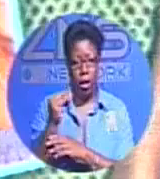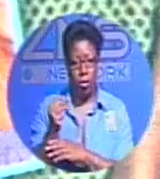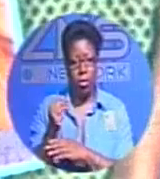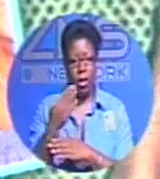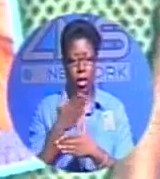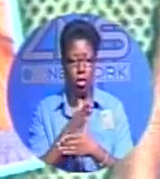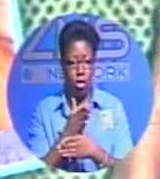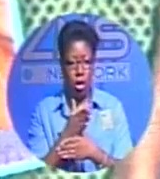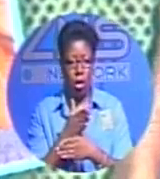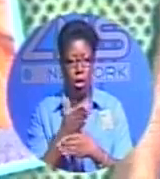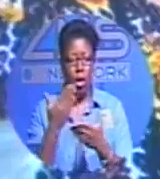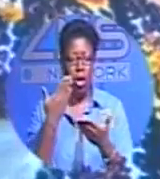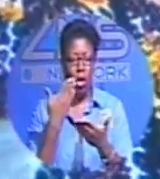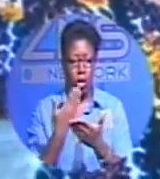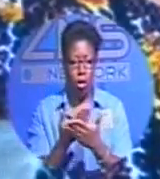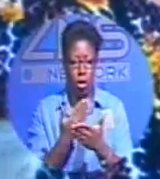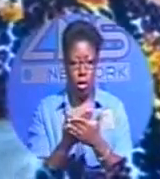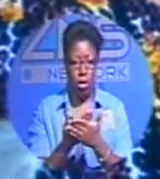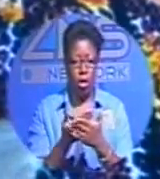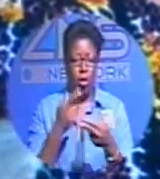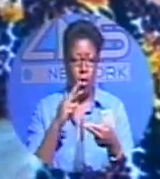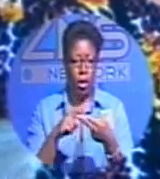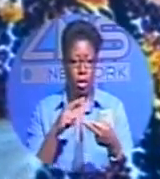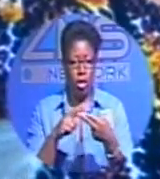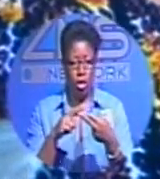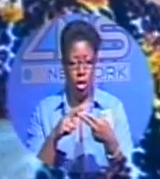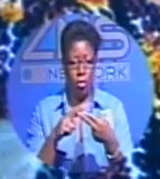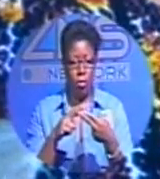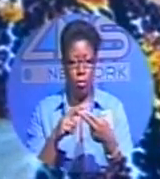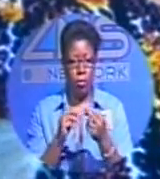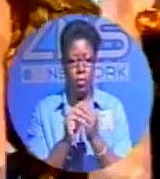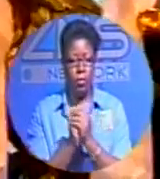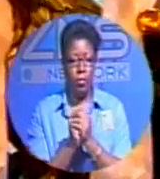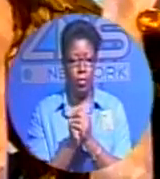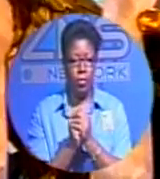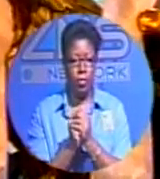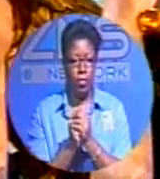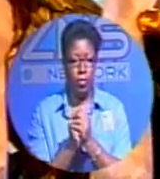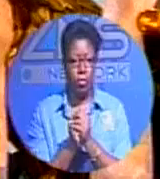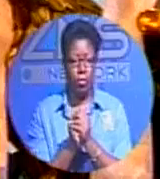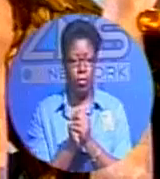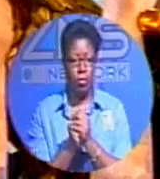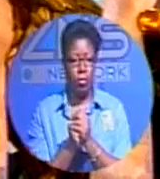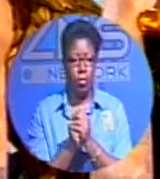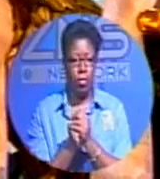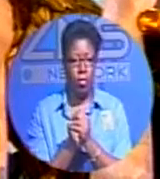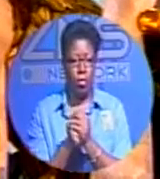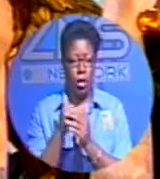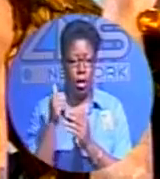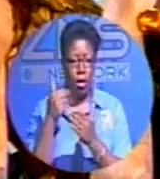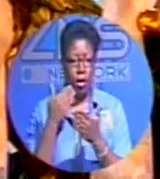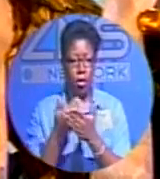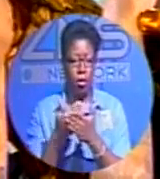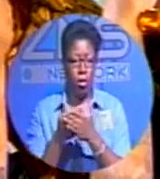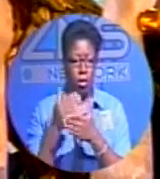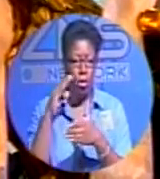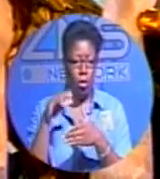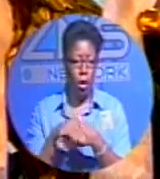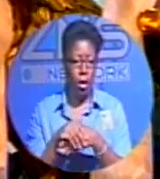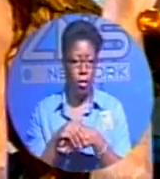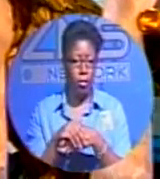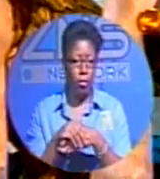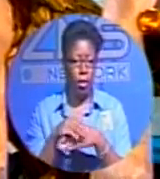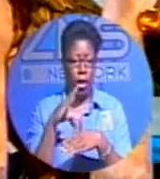a close bond and she was a rich source of inspiration. A successful wife, a